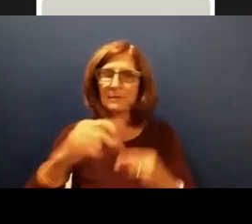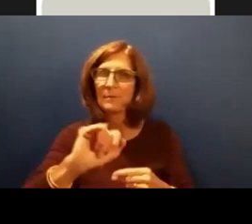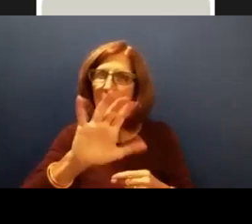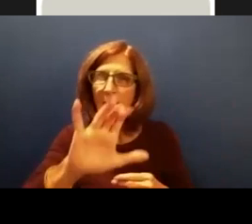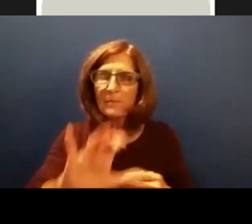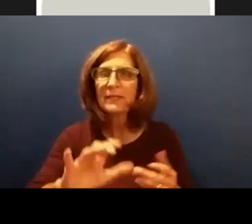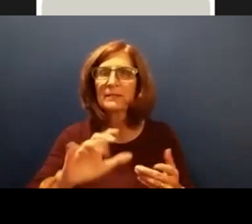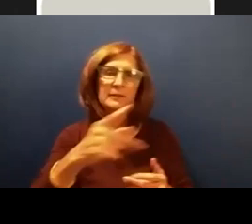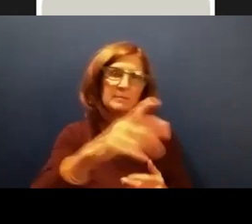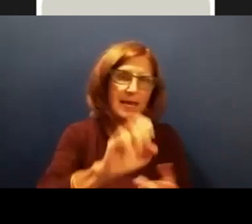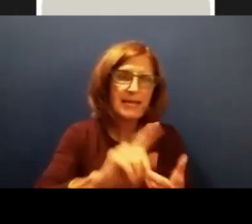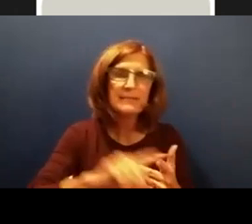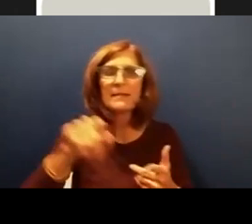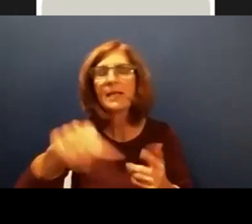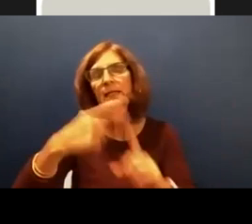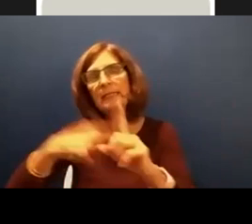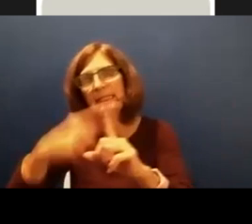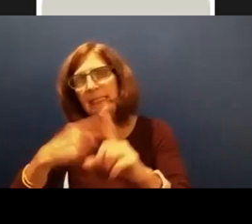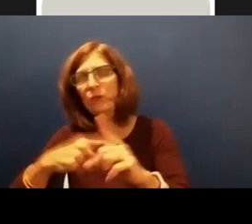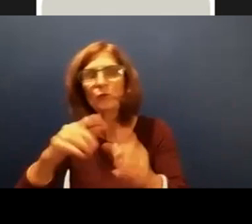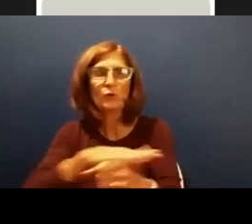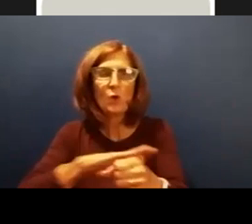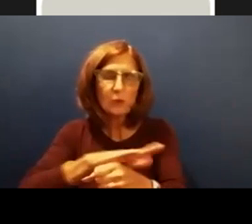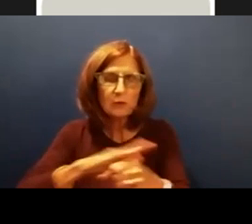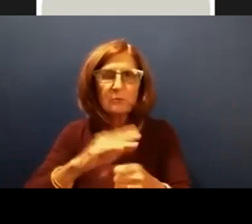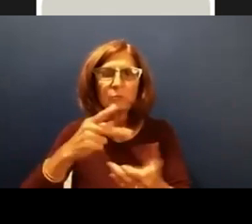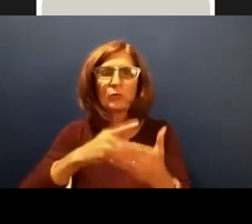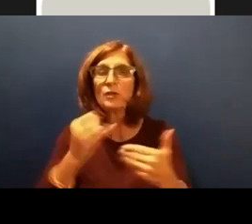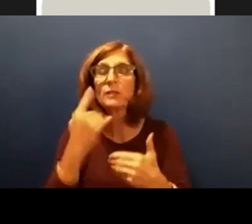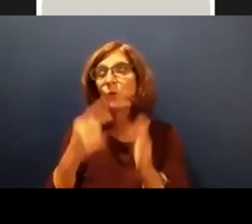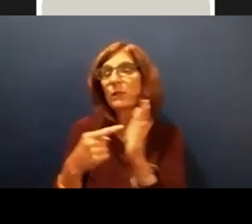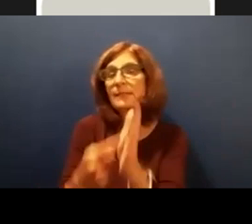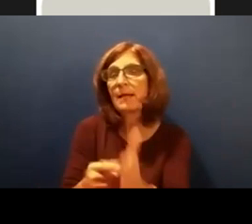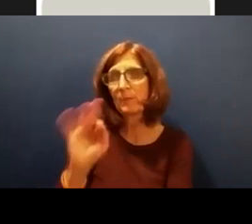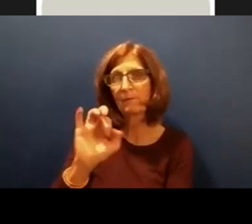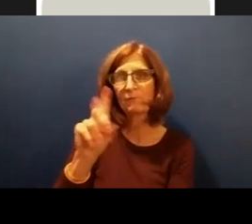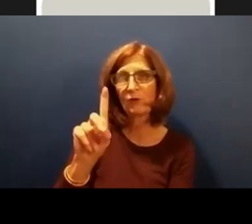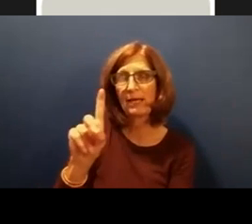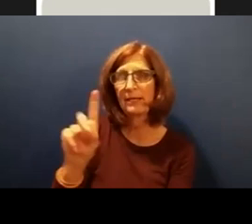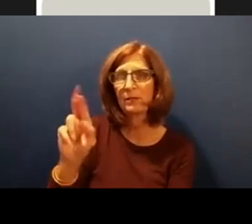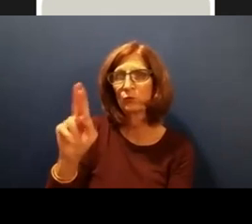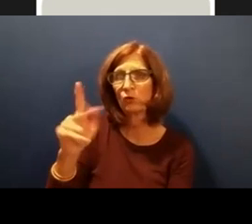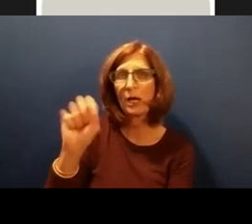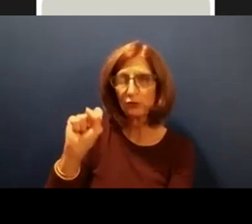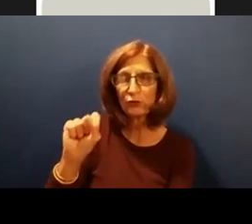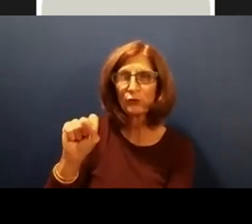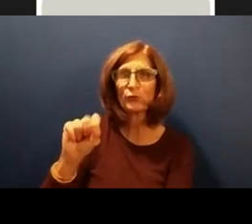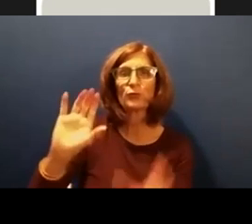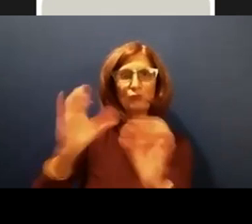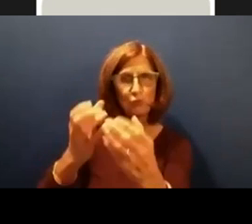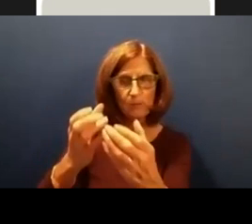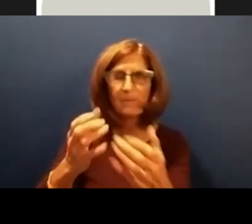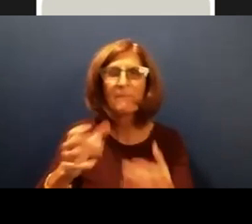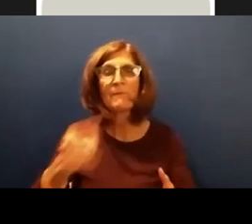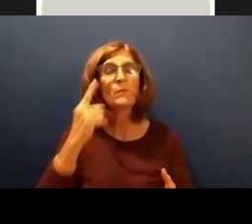tenants, including Fred Rogers and others, all of that, public spaces, et cetera. We think that's an important part of this